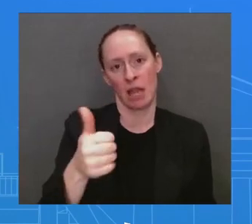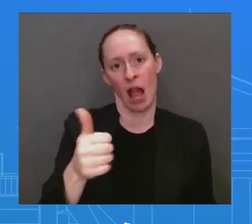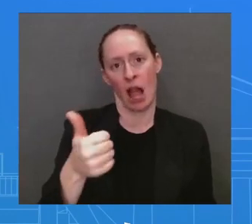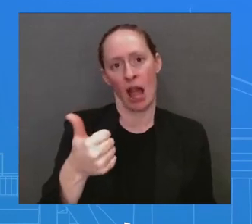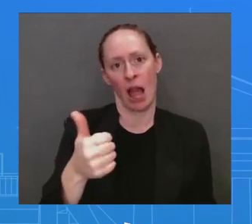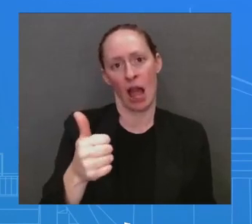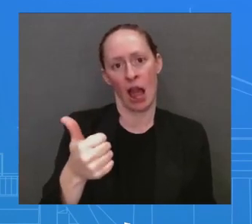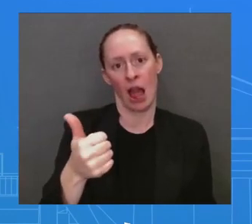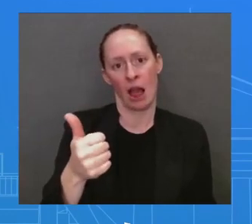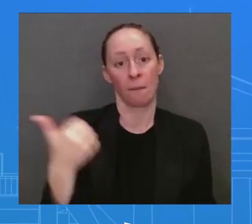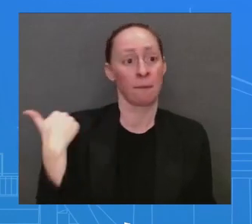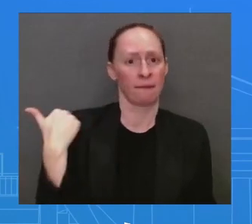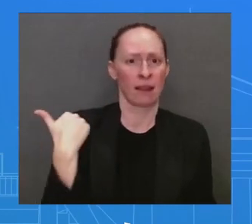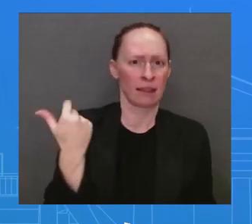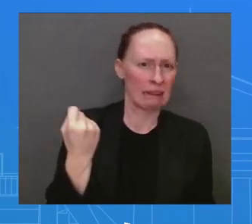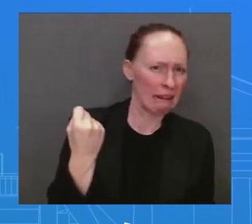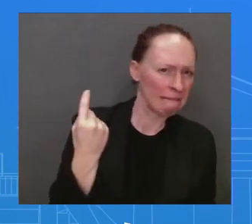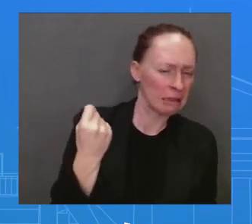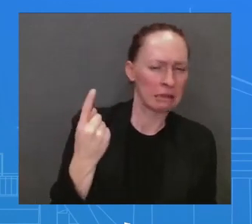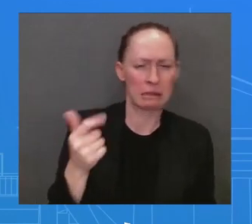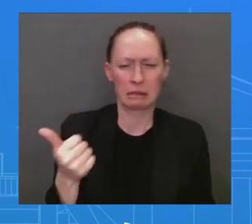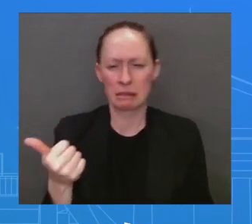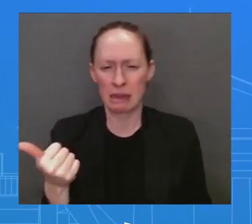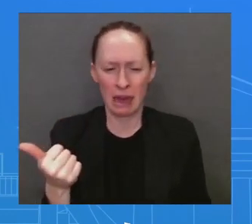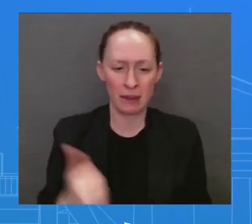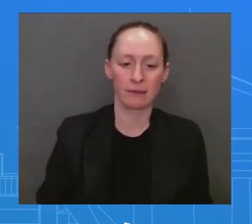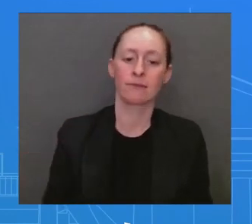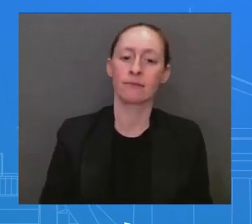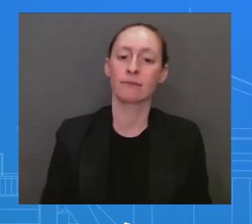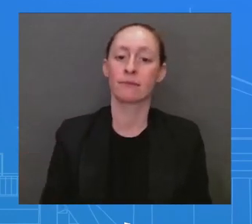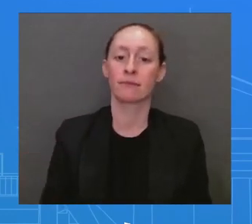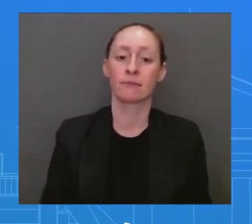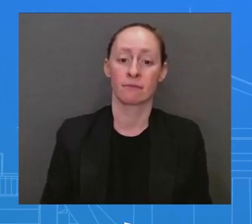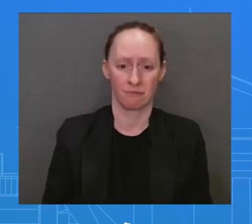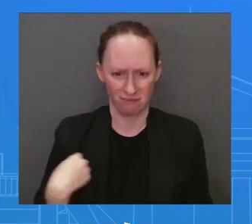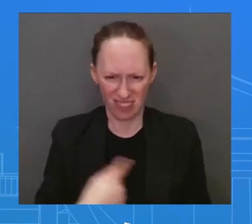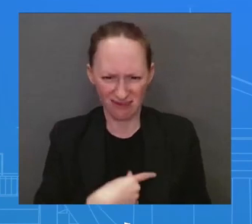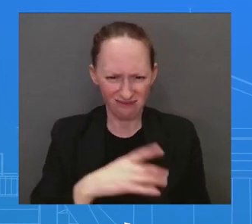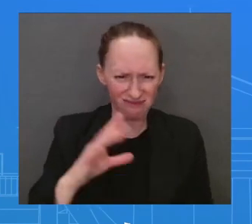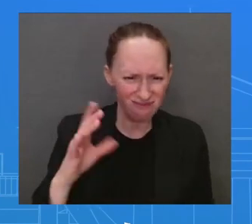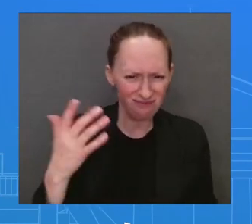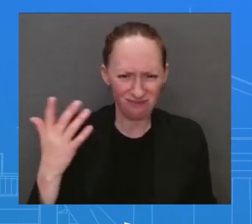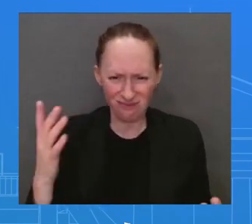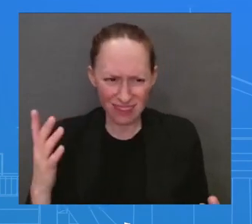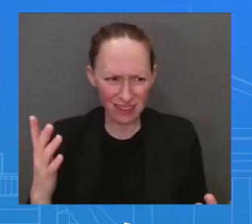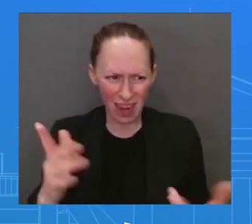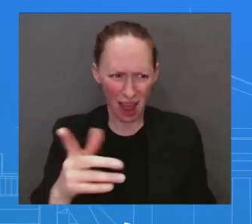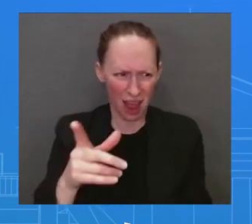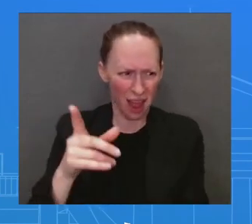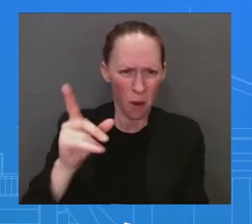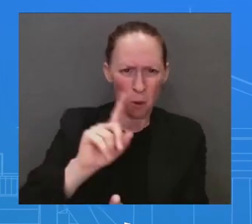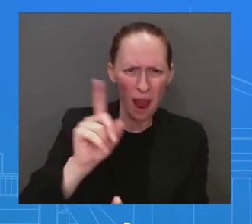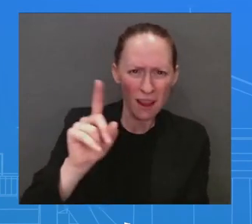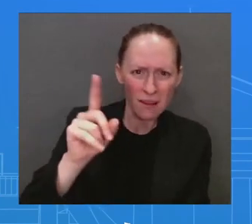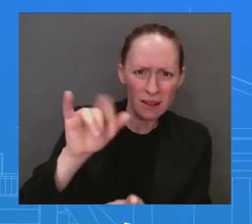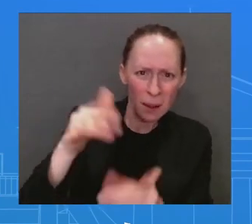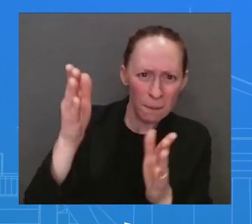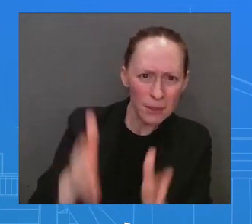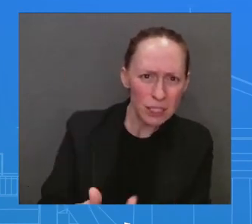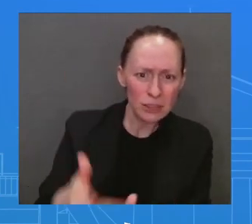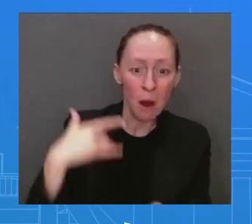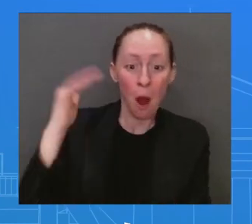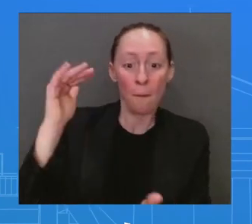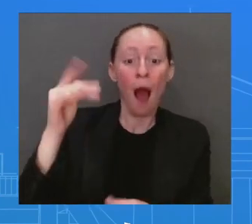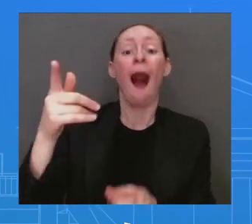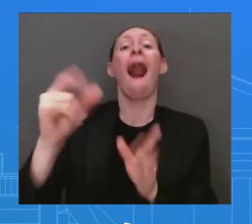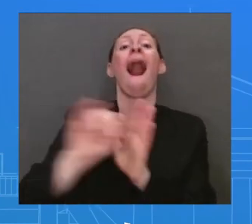I can tell you is we're working real hard to try to solve those mysteries, and so that the number's zero, and at least families know. At